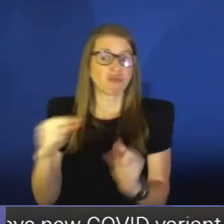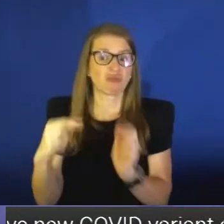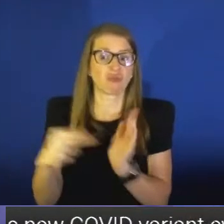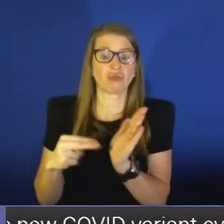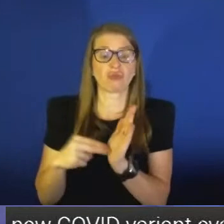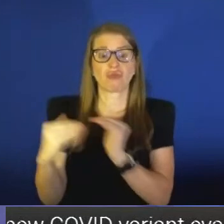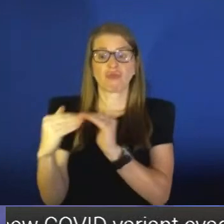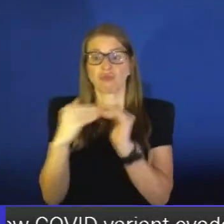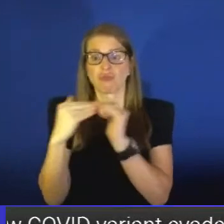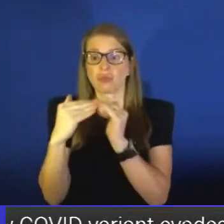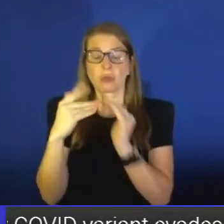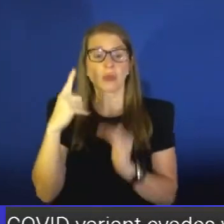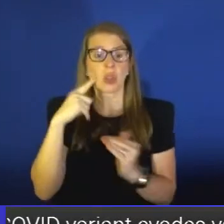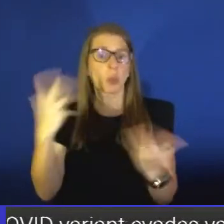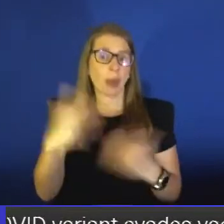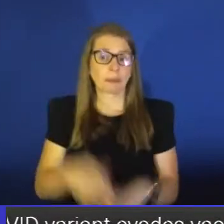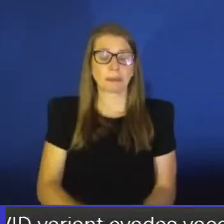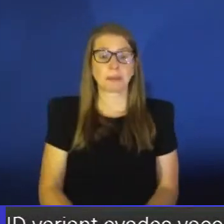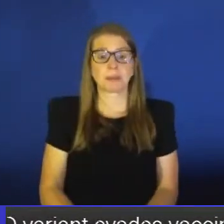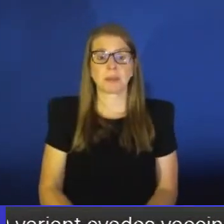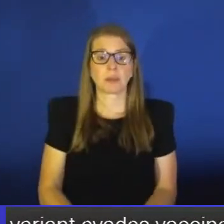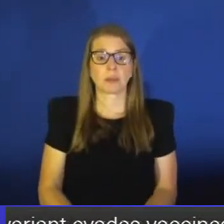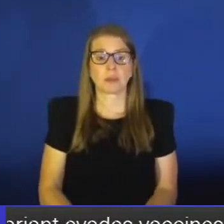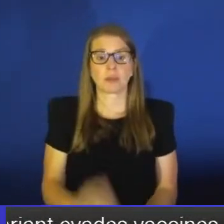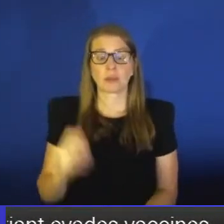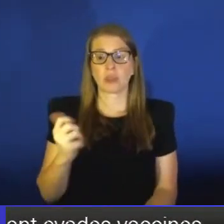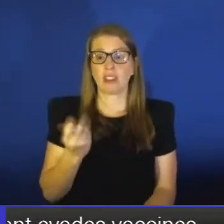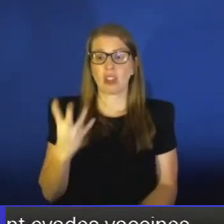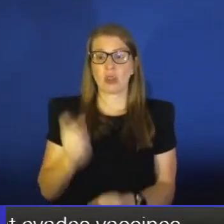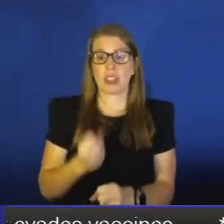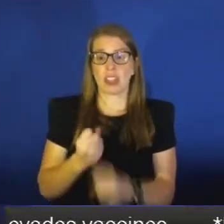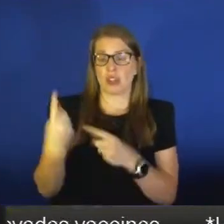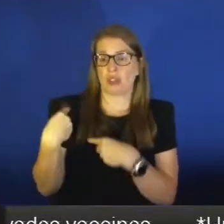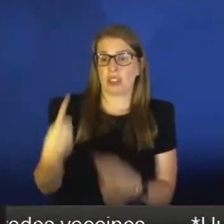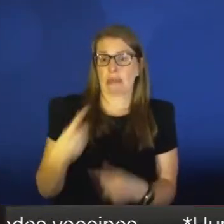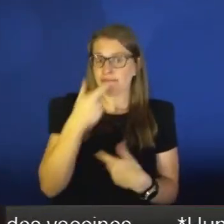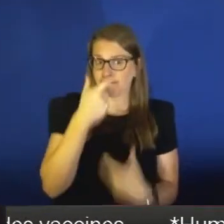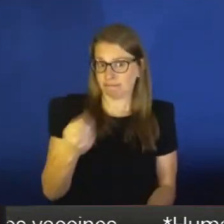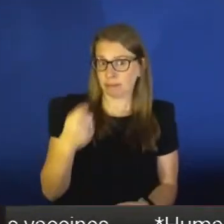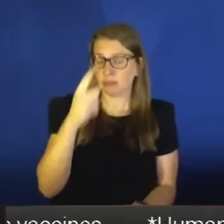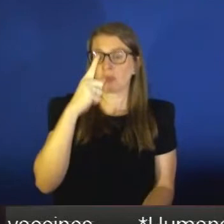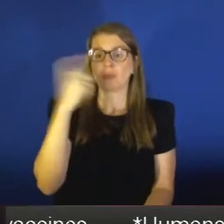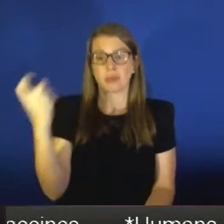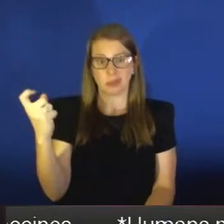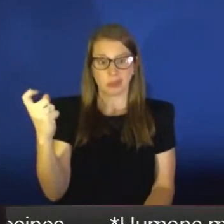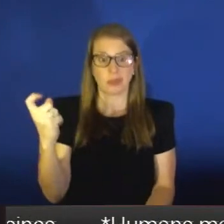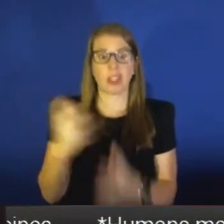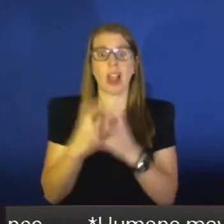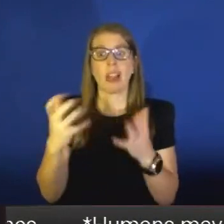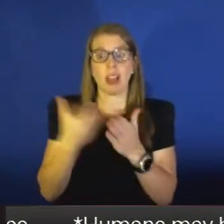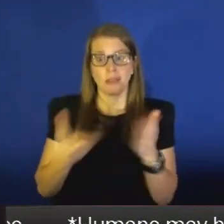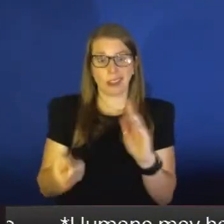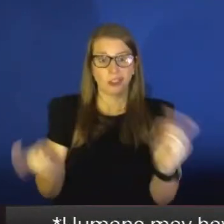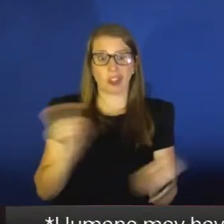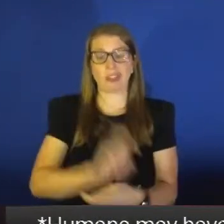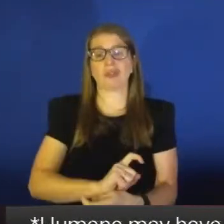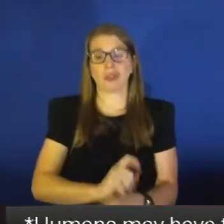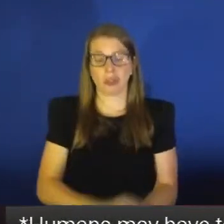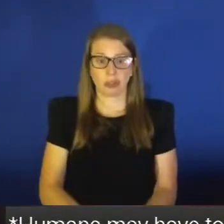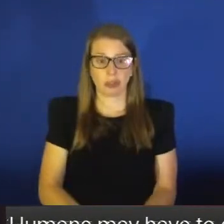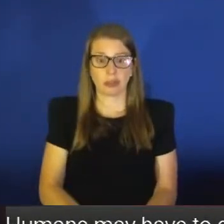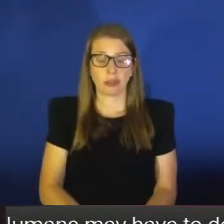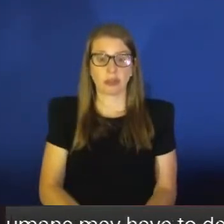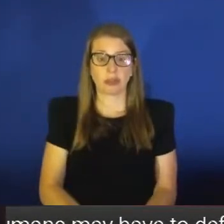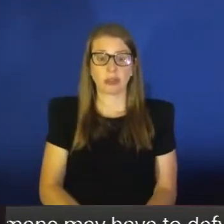units? Sure. The last couple of years have been so interesting because there are a lot of things that have changed. We had a novel